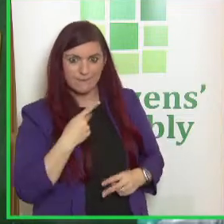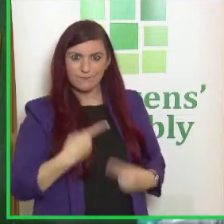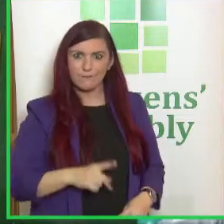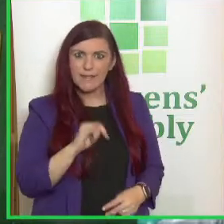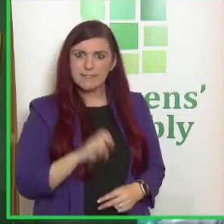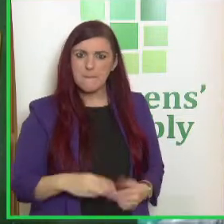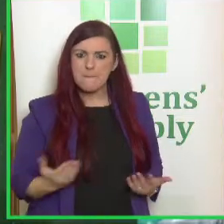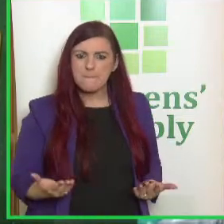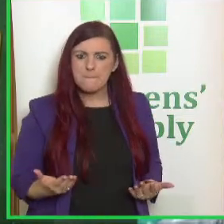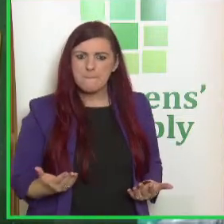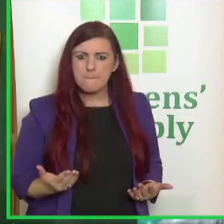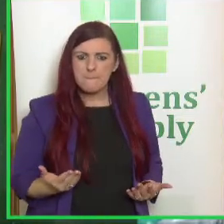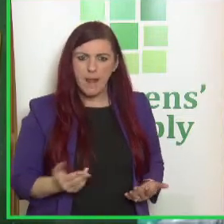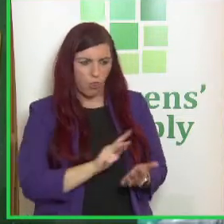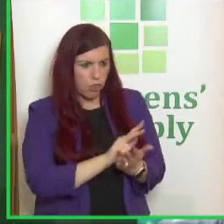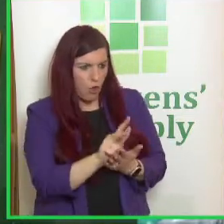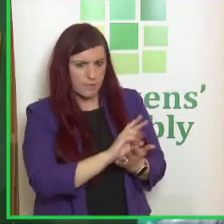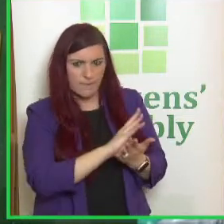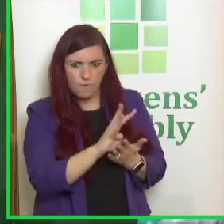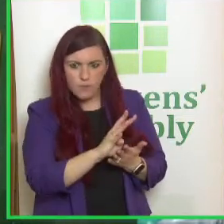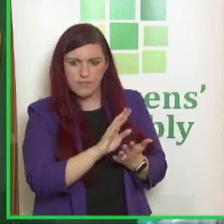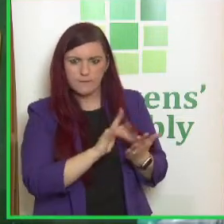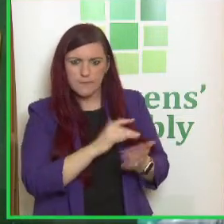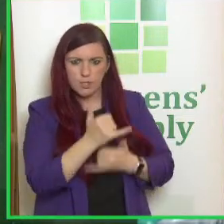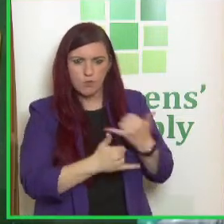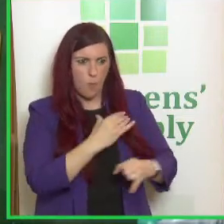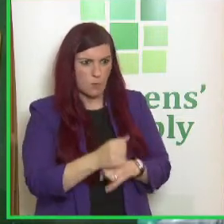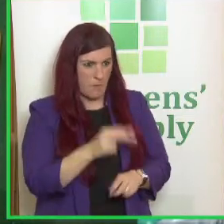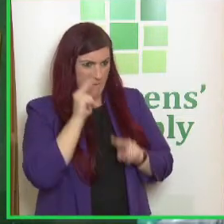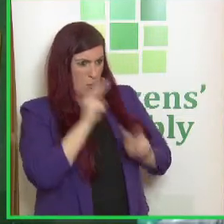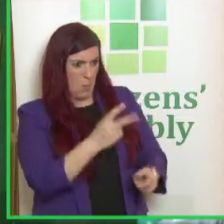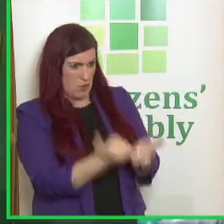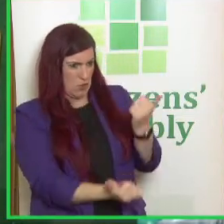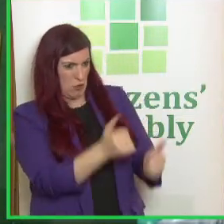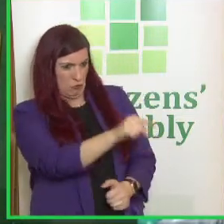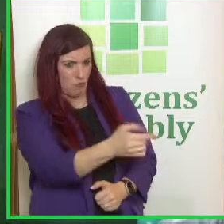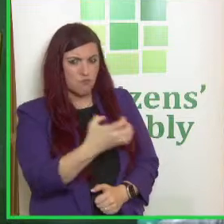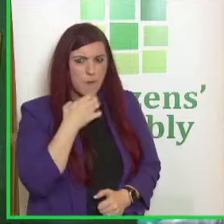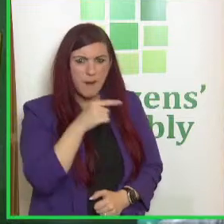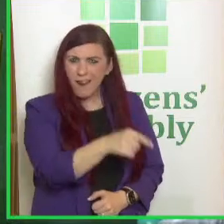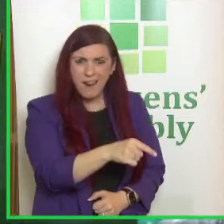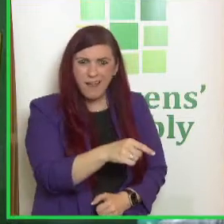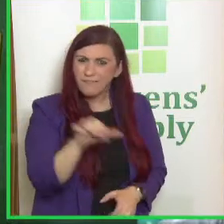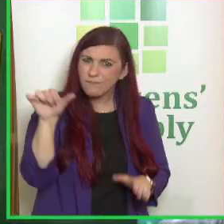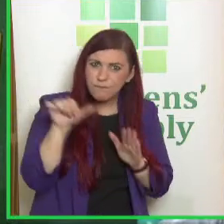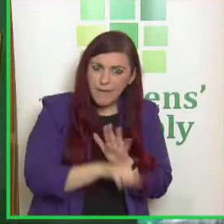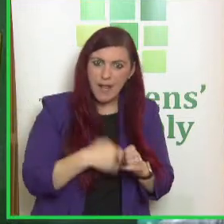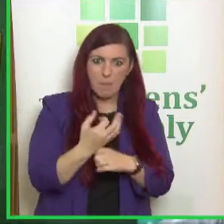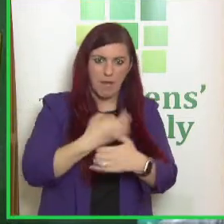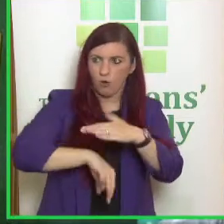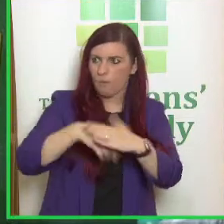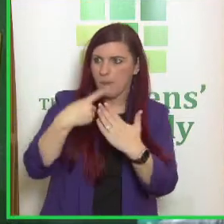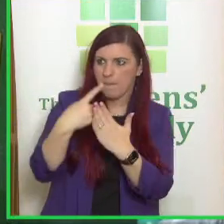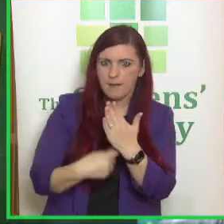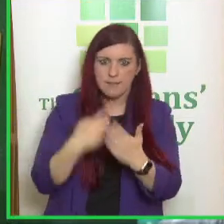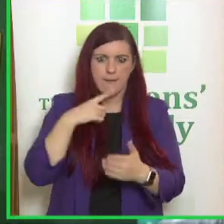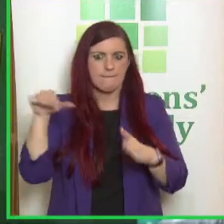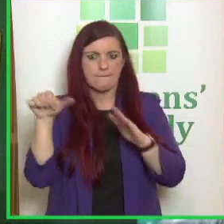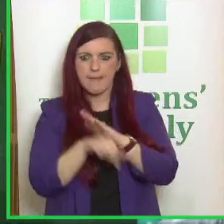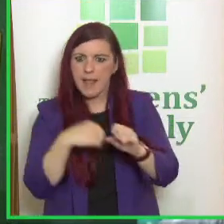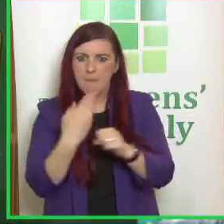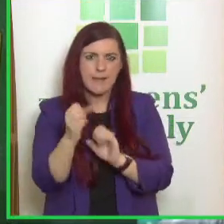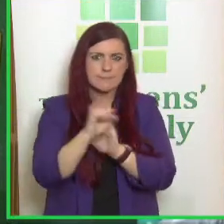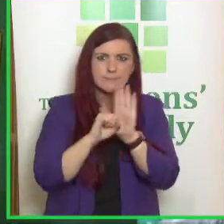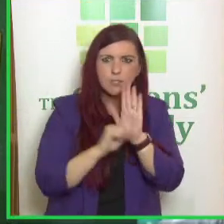40 and 15-year-old, how do we see them as a criminal? They have been failed by successive government policies, they've been failed by